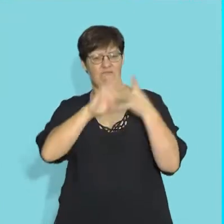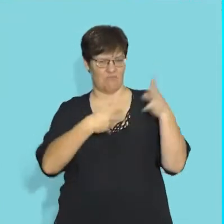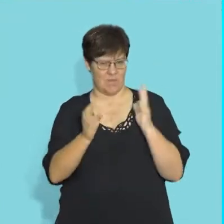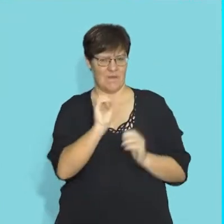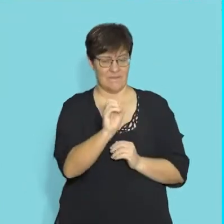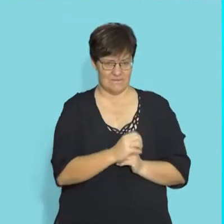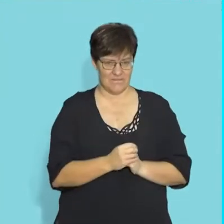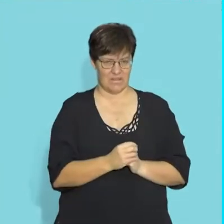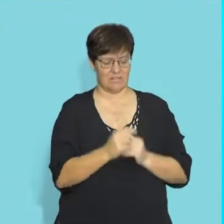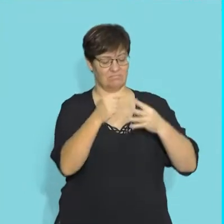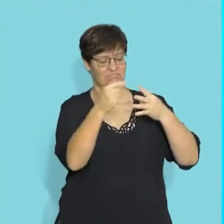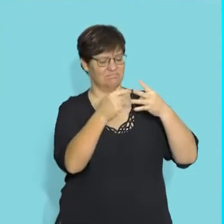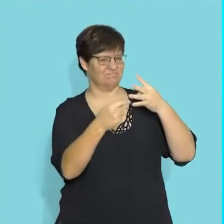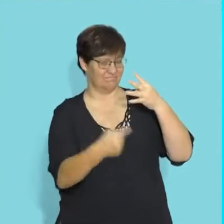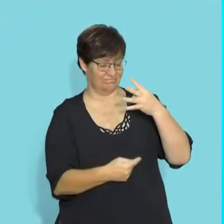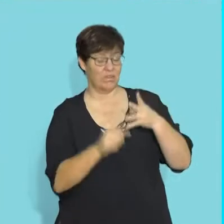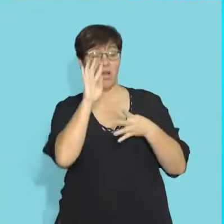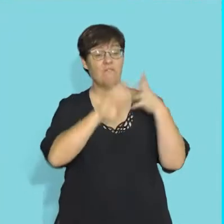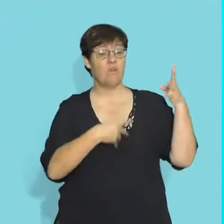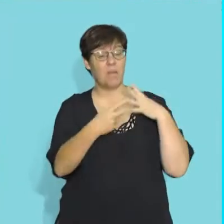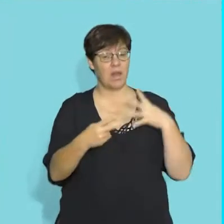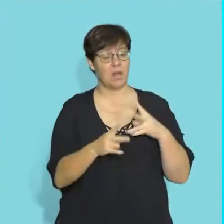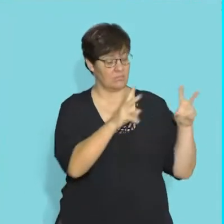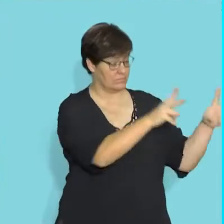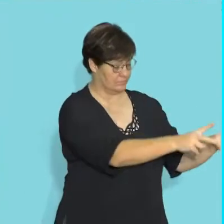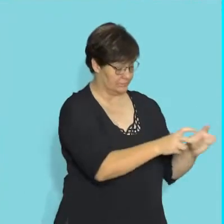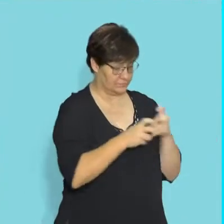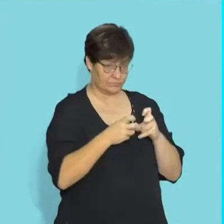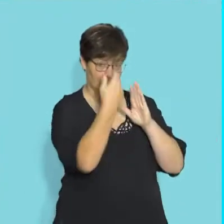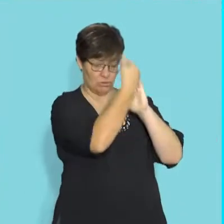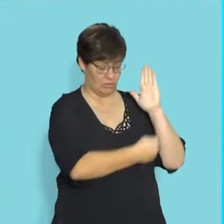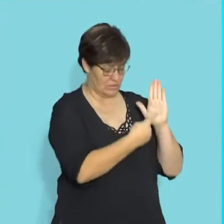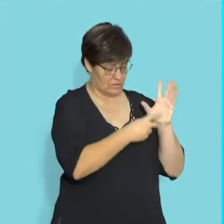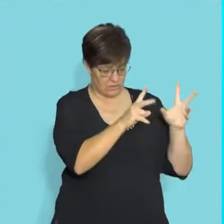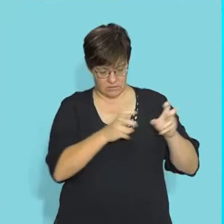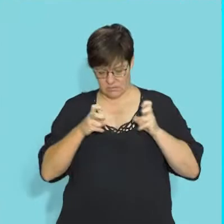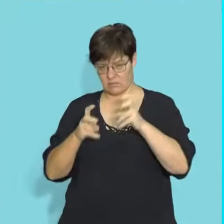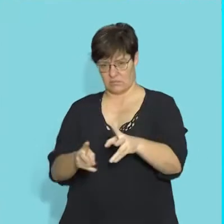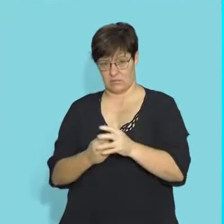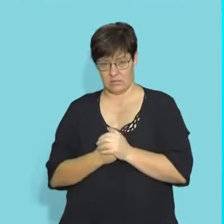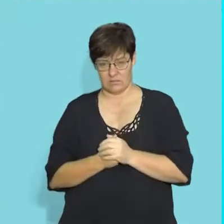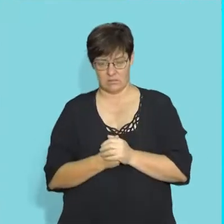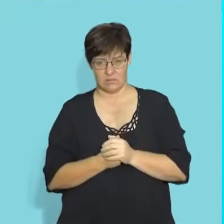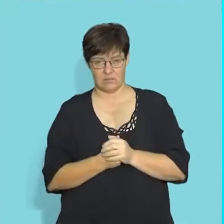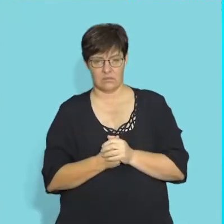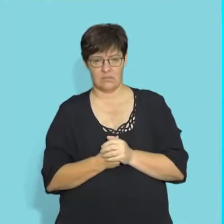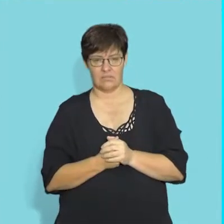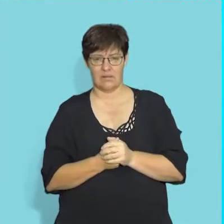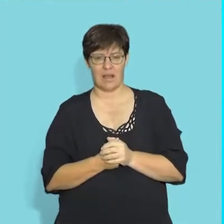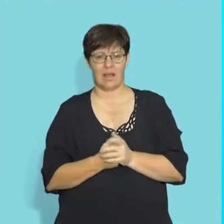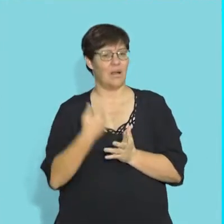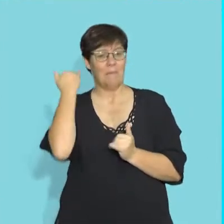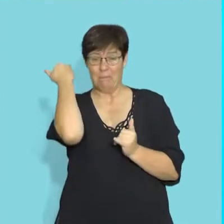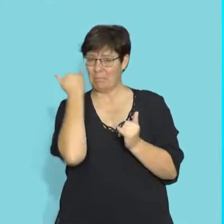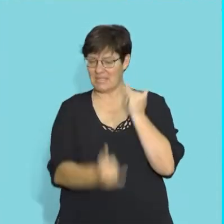please make sure that when you use this formula, you take it from the formula sheet. It's so easy to